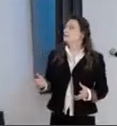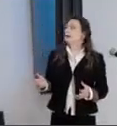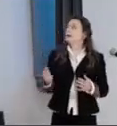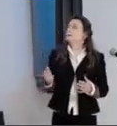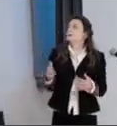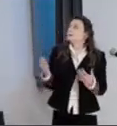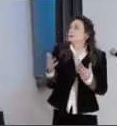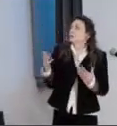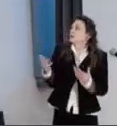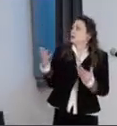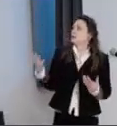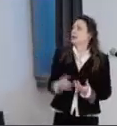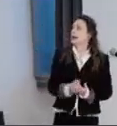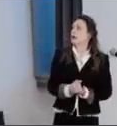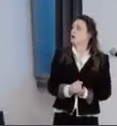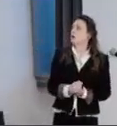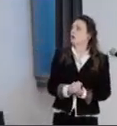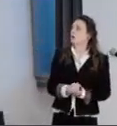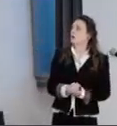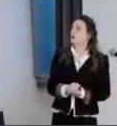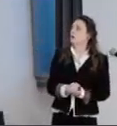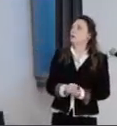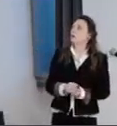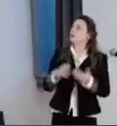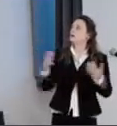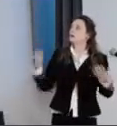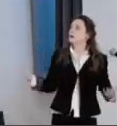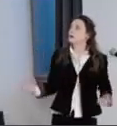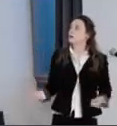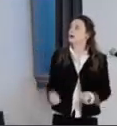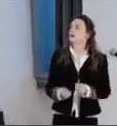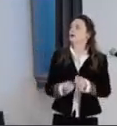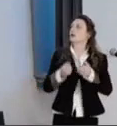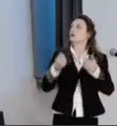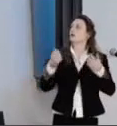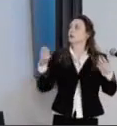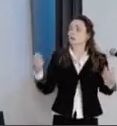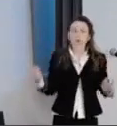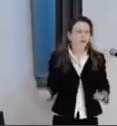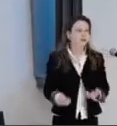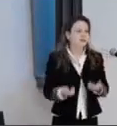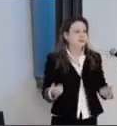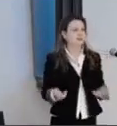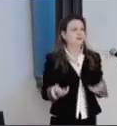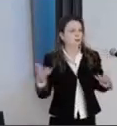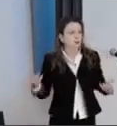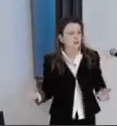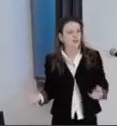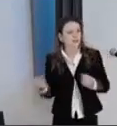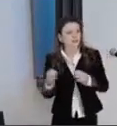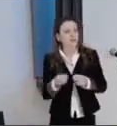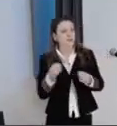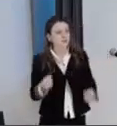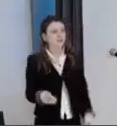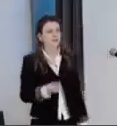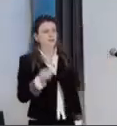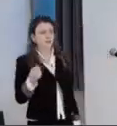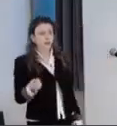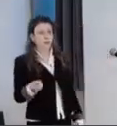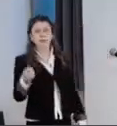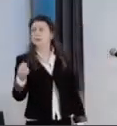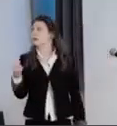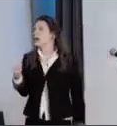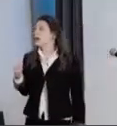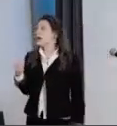And my sort of initial reaction to, you know, what is our best way of properly aesthetically appreciating this piece of design